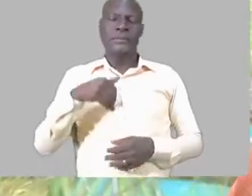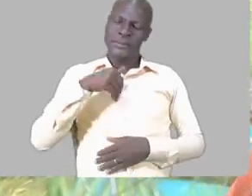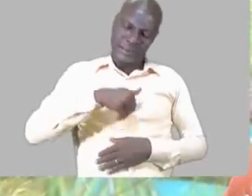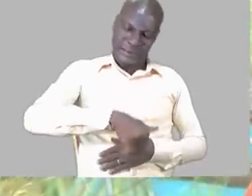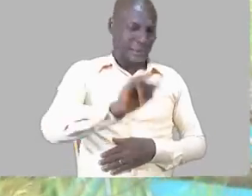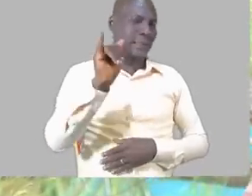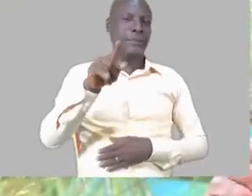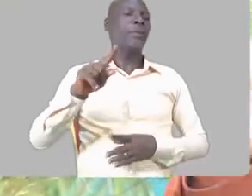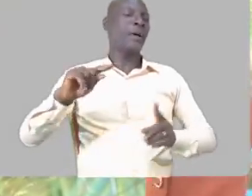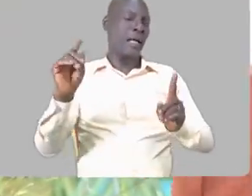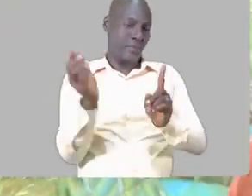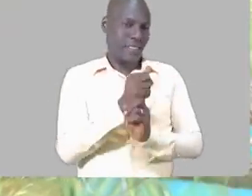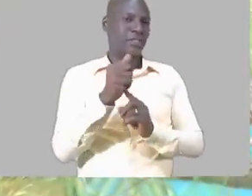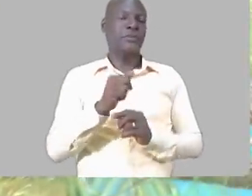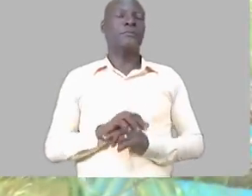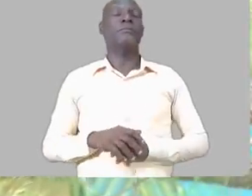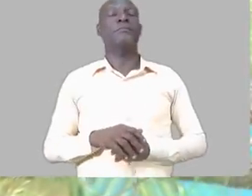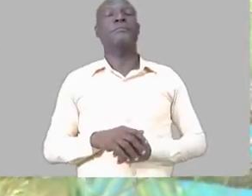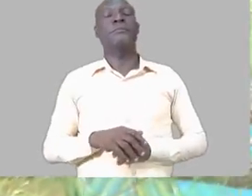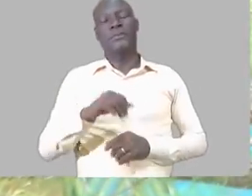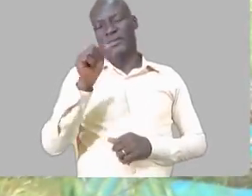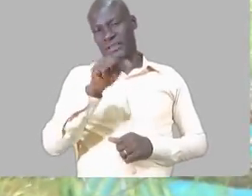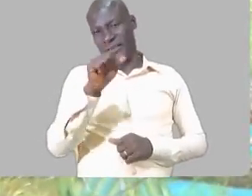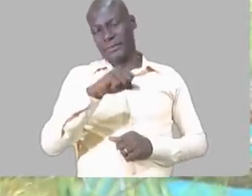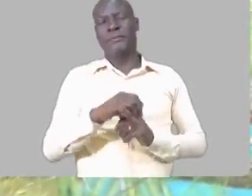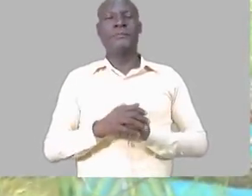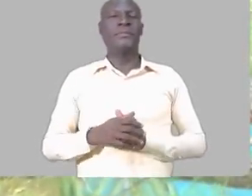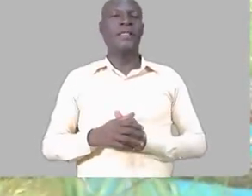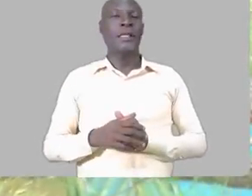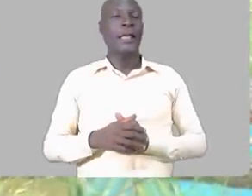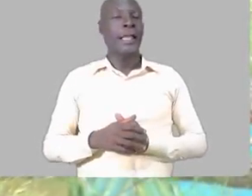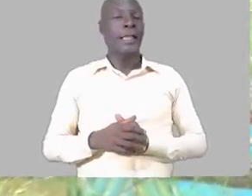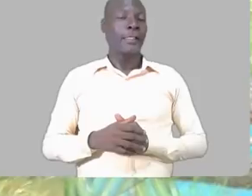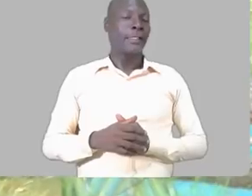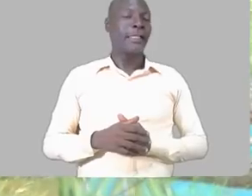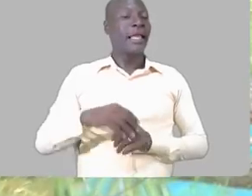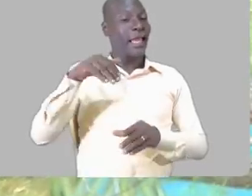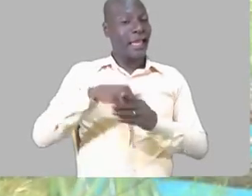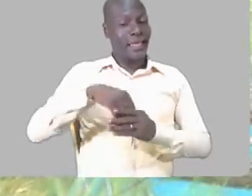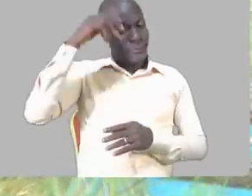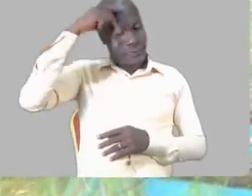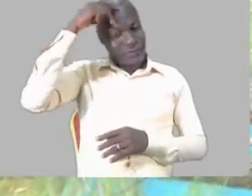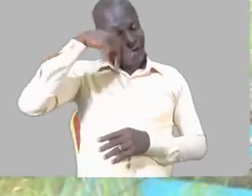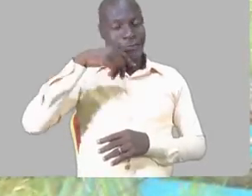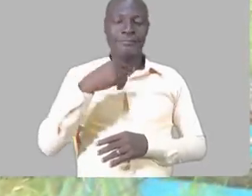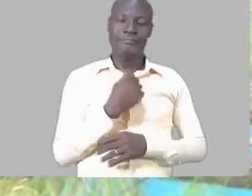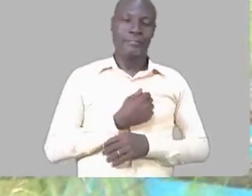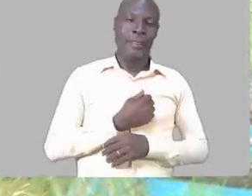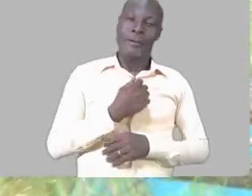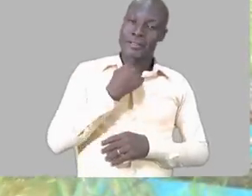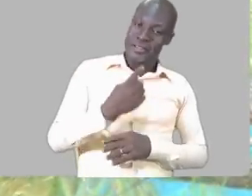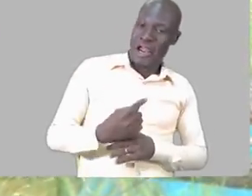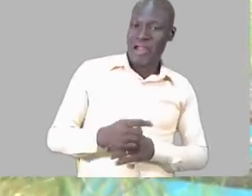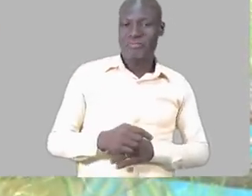ebuo, echa esuo frau. Likibota no. Enye saada no ana empafe ebesiu empafe